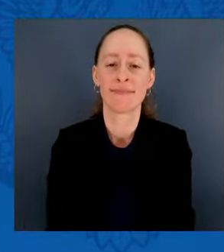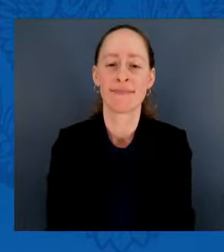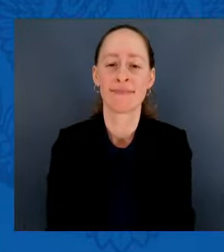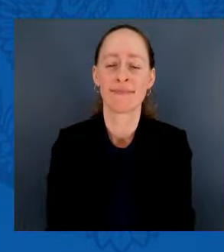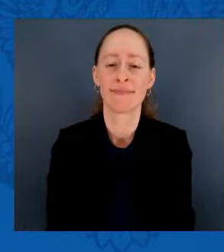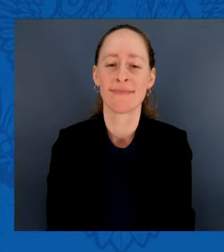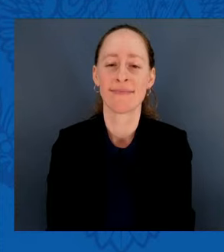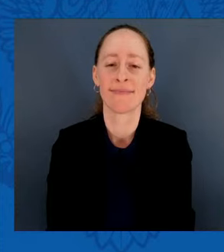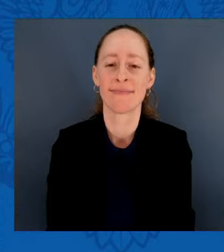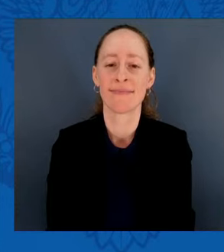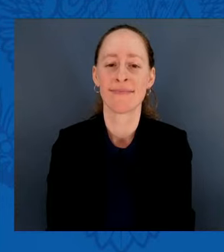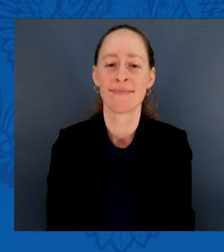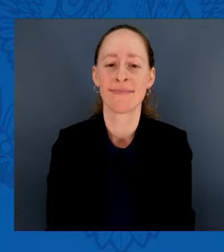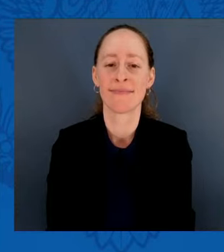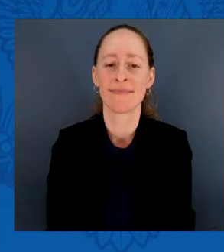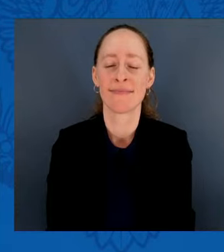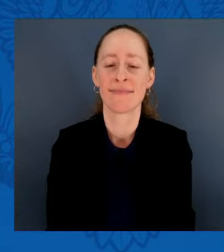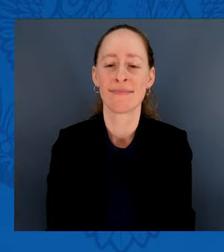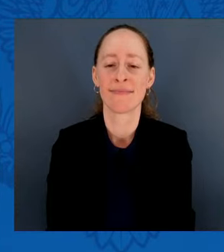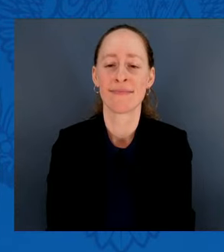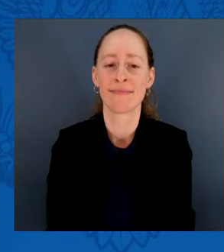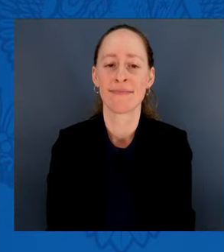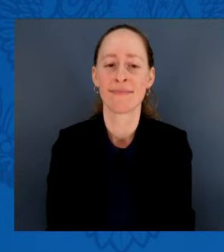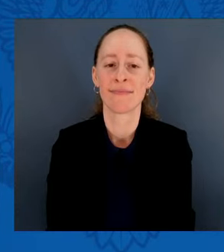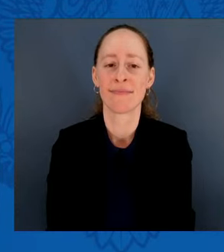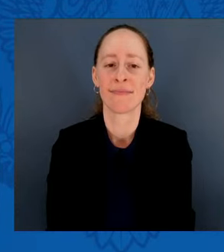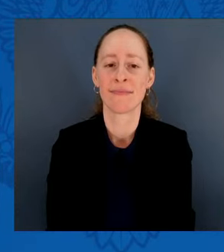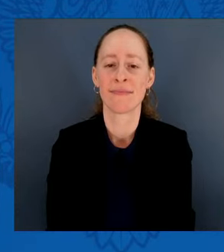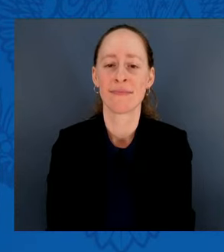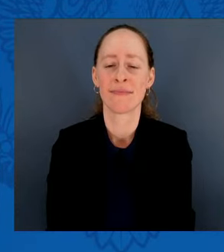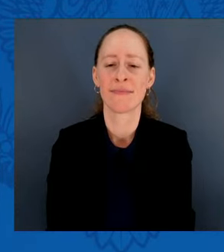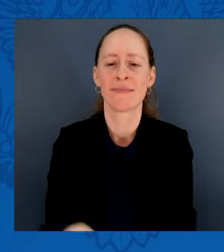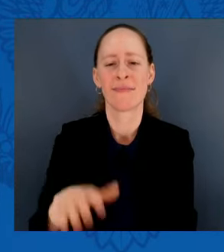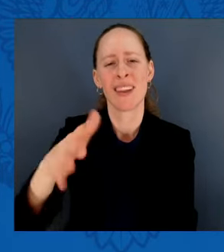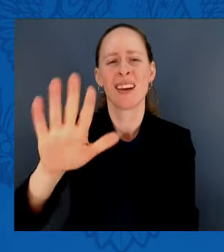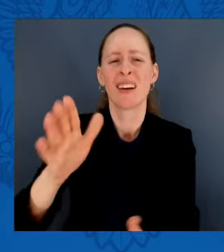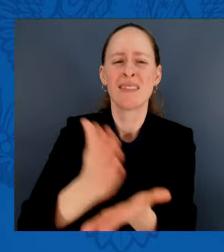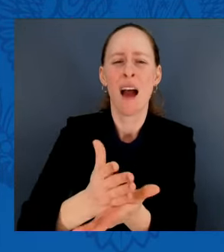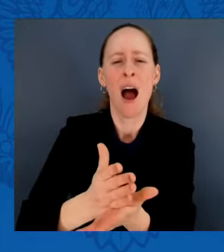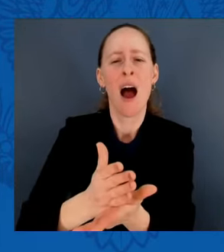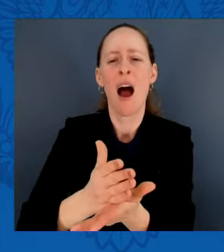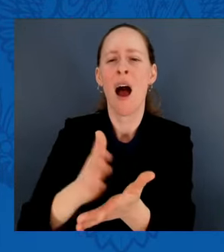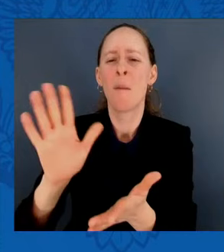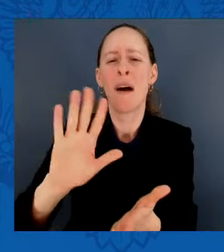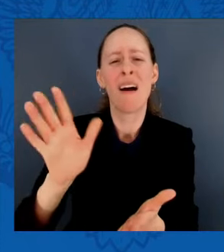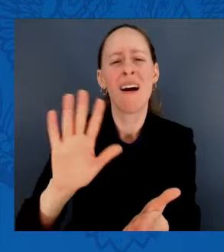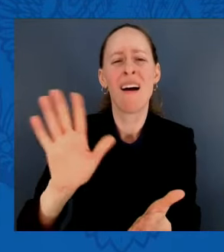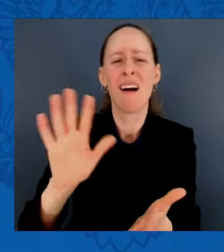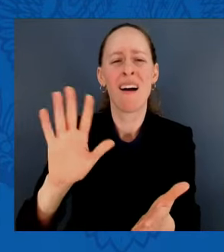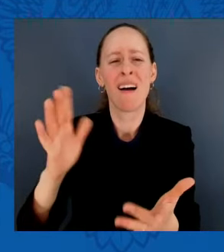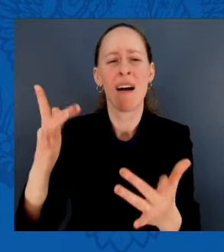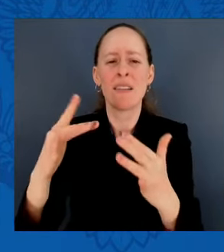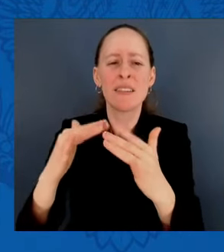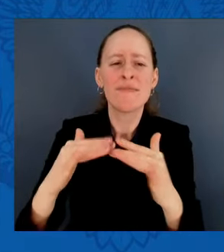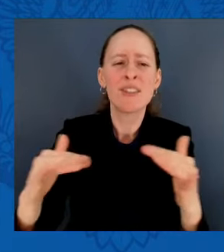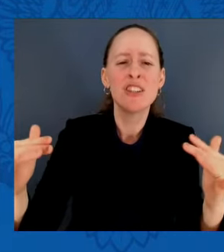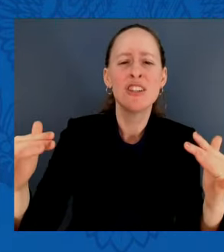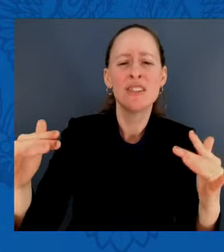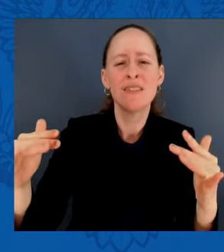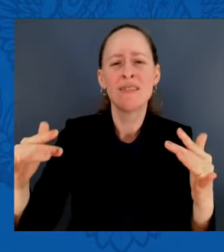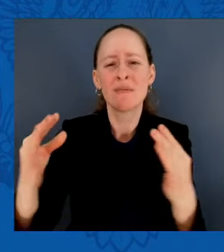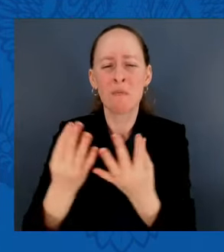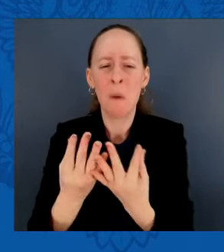Stop denying another core value of America, our diversity across American life. Banning